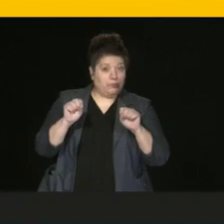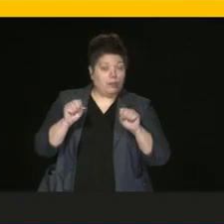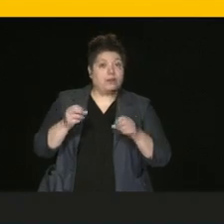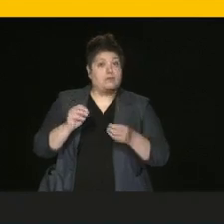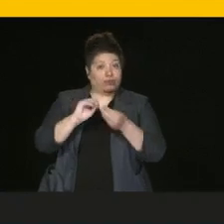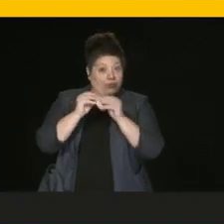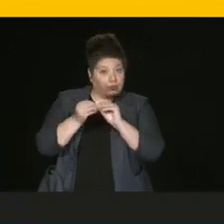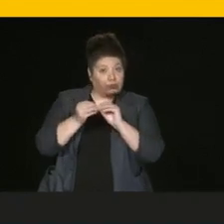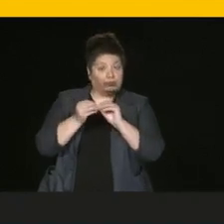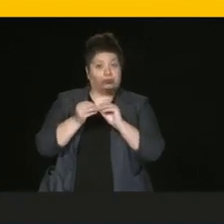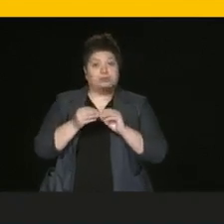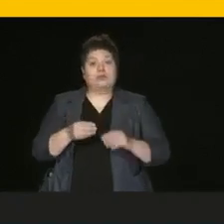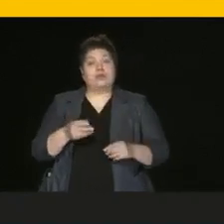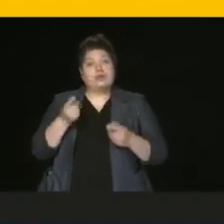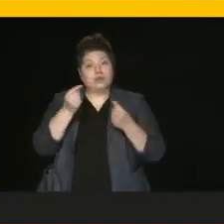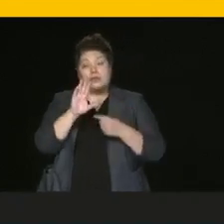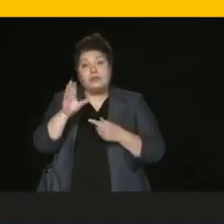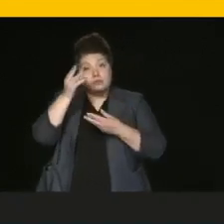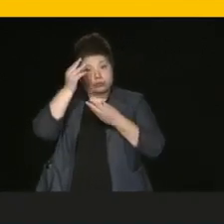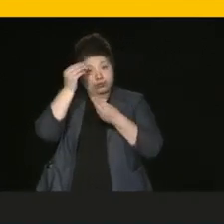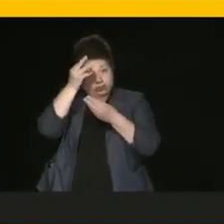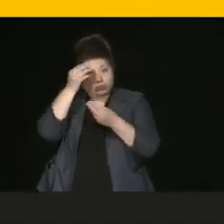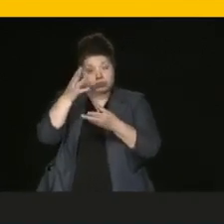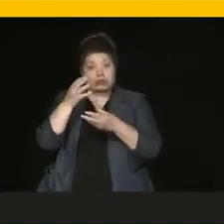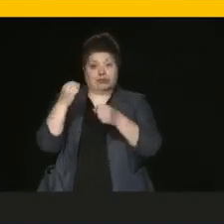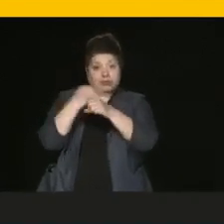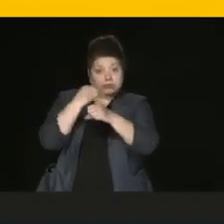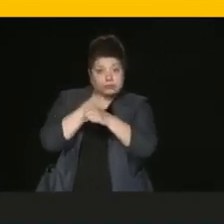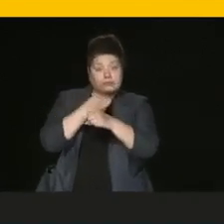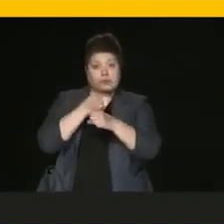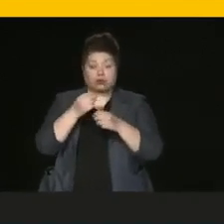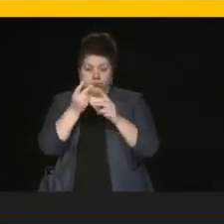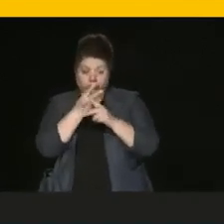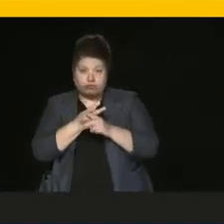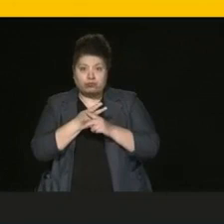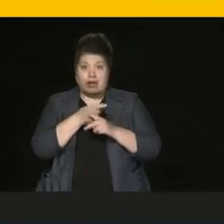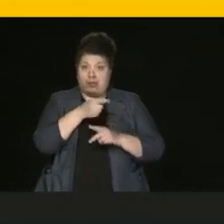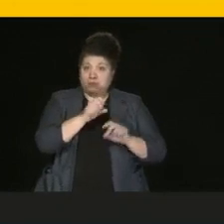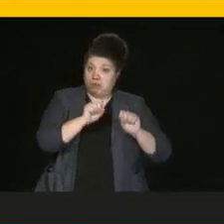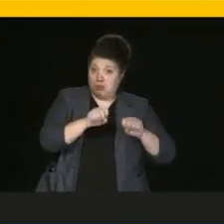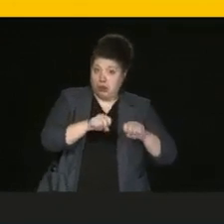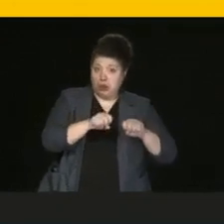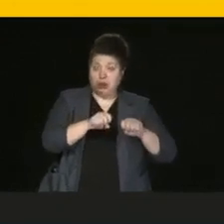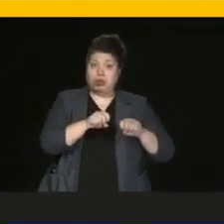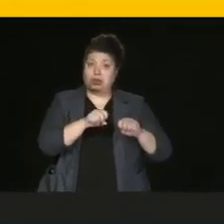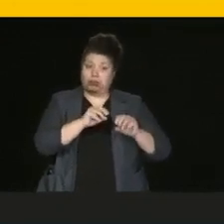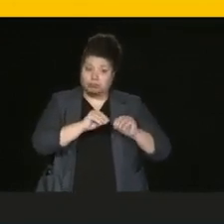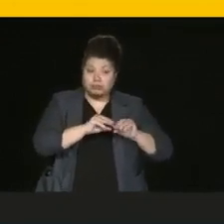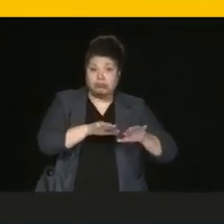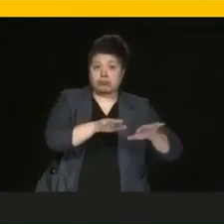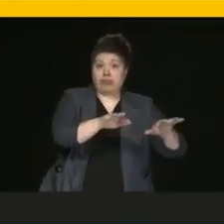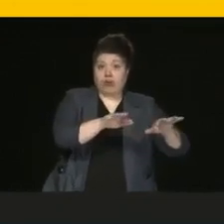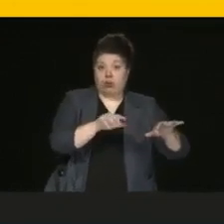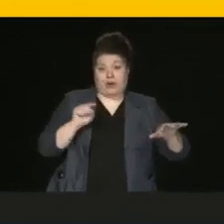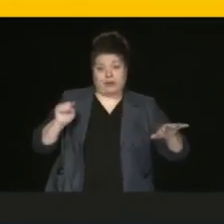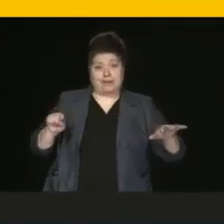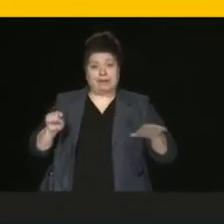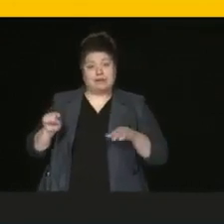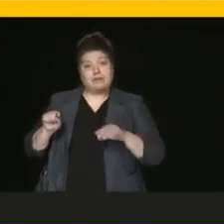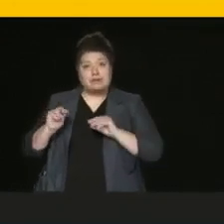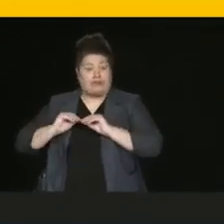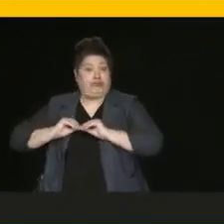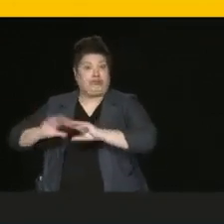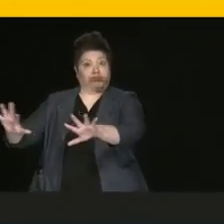tools, including models that were used to generate a number of future scenarios. Nous adaptons une approche qui utilise plusieurs